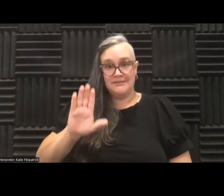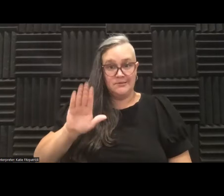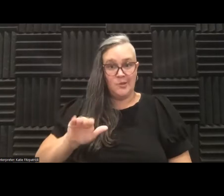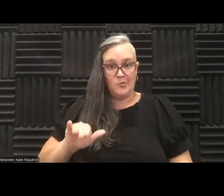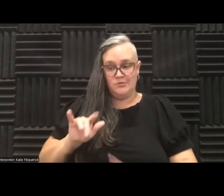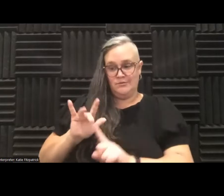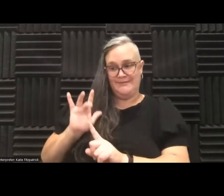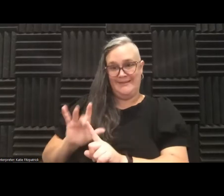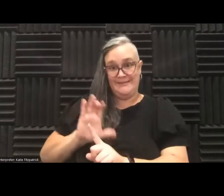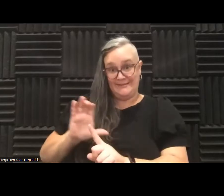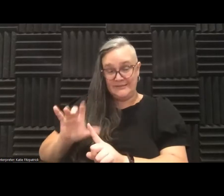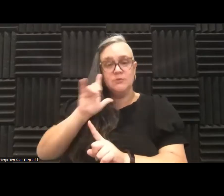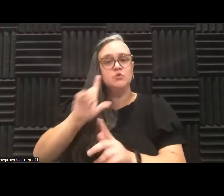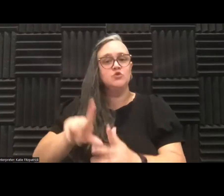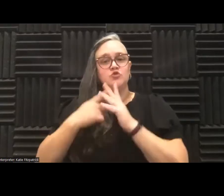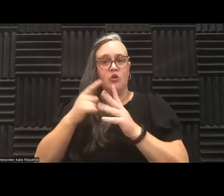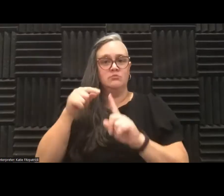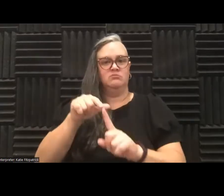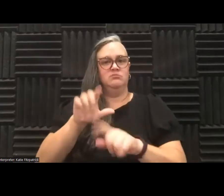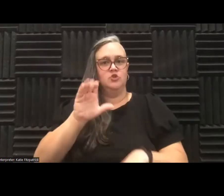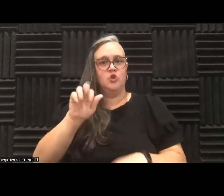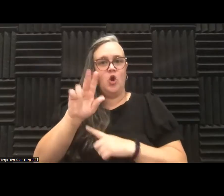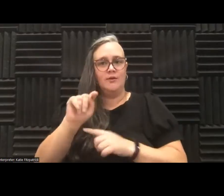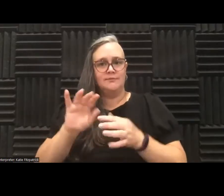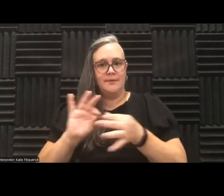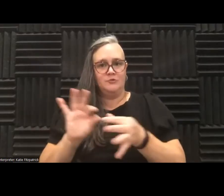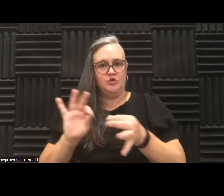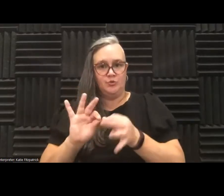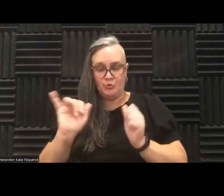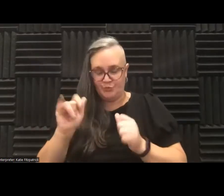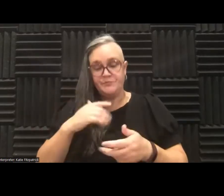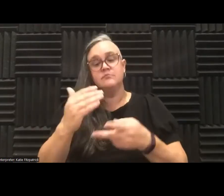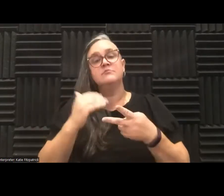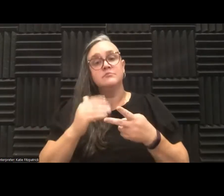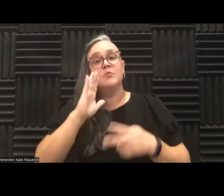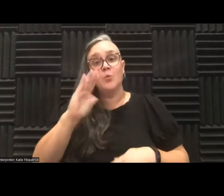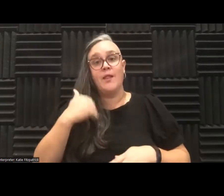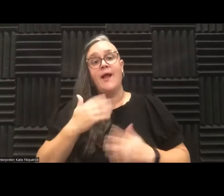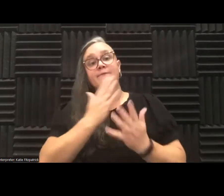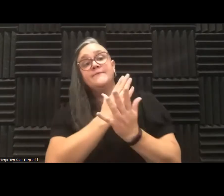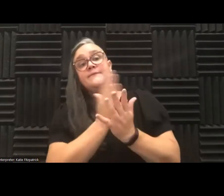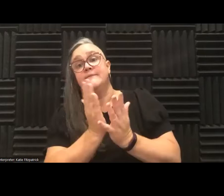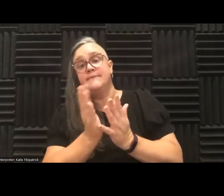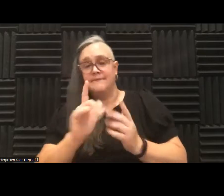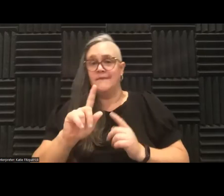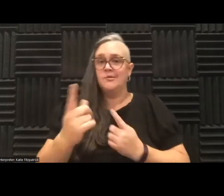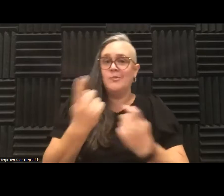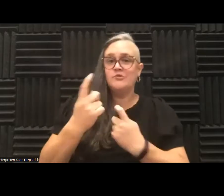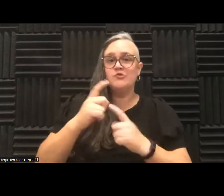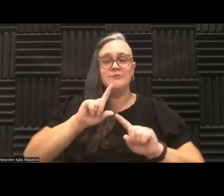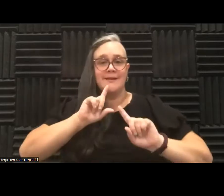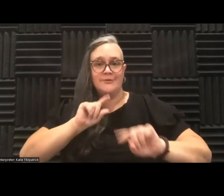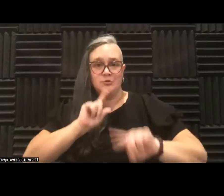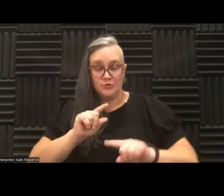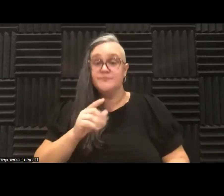screen. We will have a question and answer section during today's session, and attendees can use the